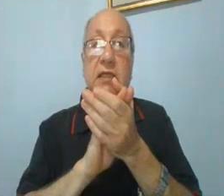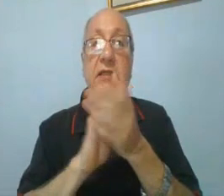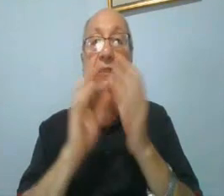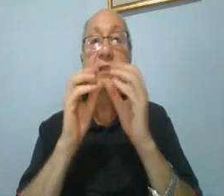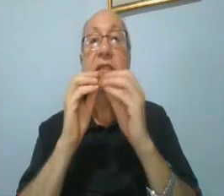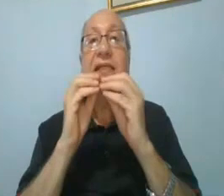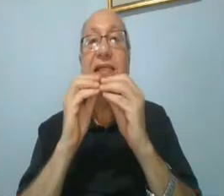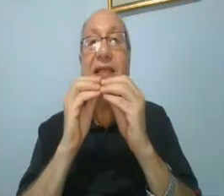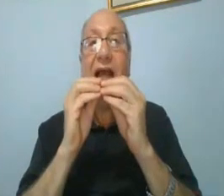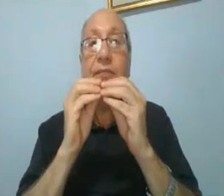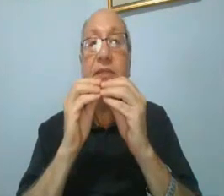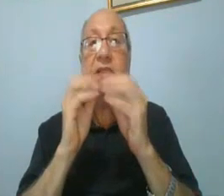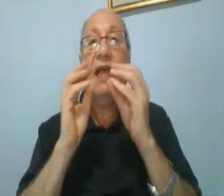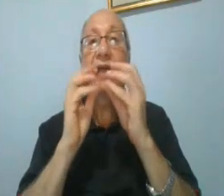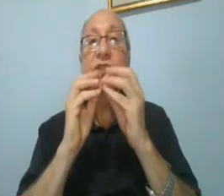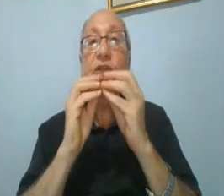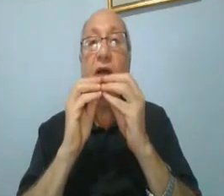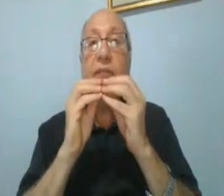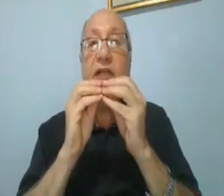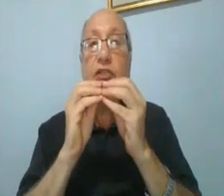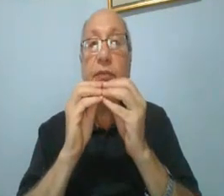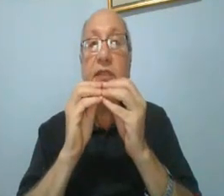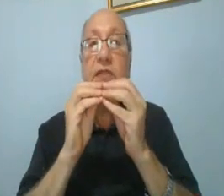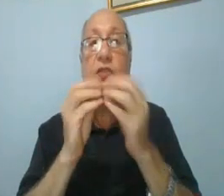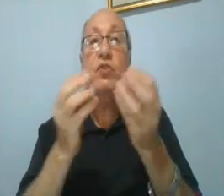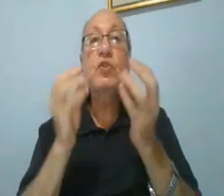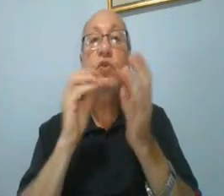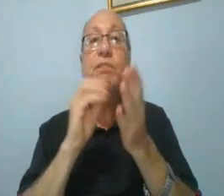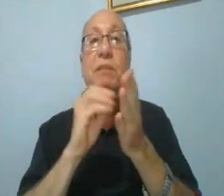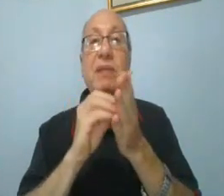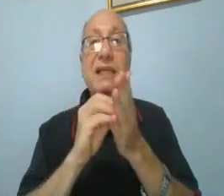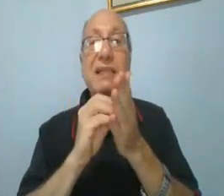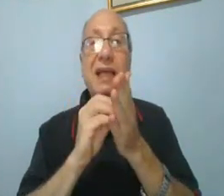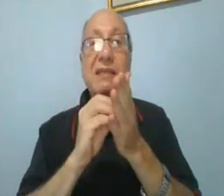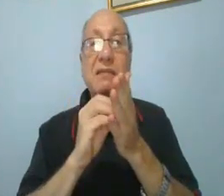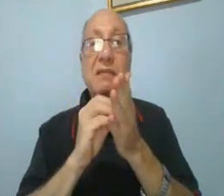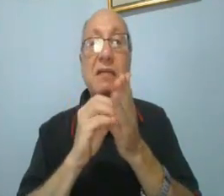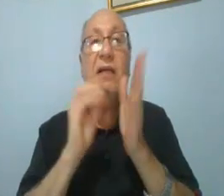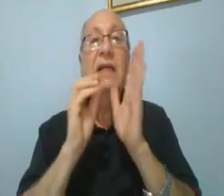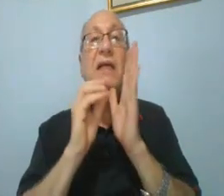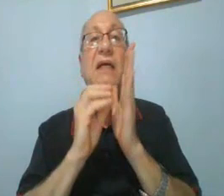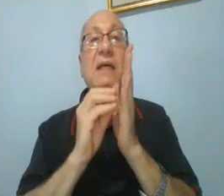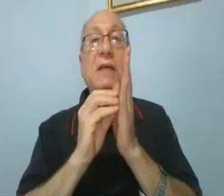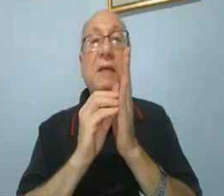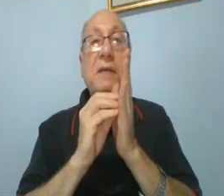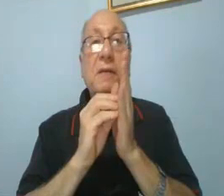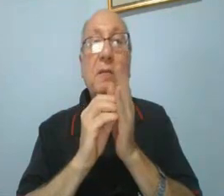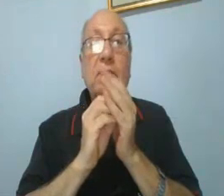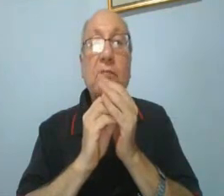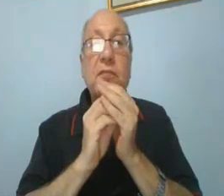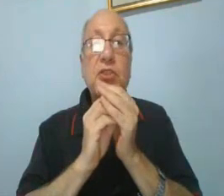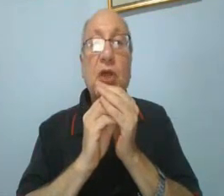Used needles, scalpels, and sharp instruments should be placed in